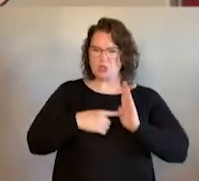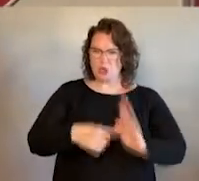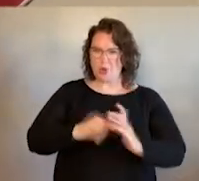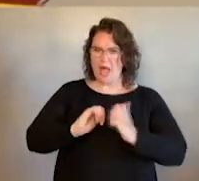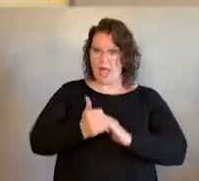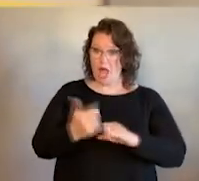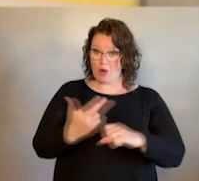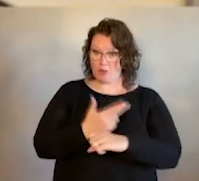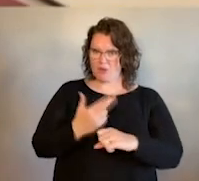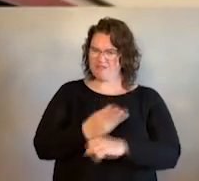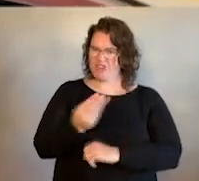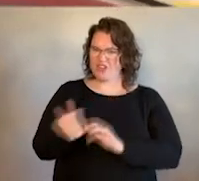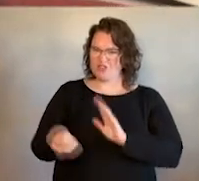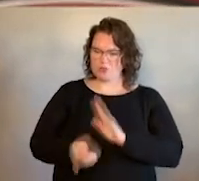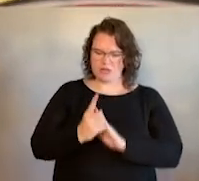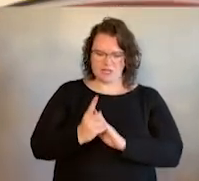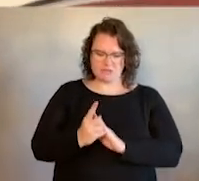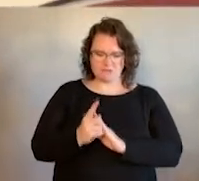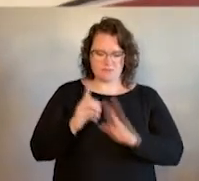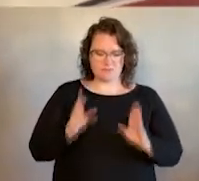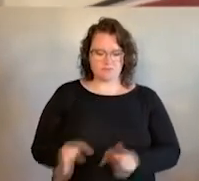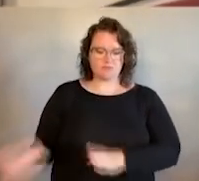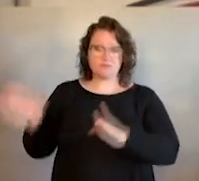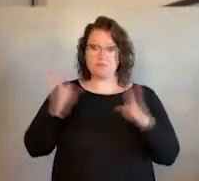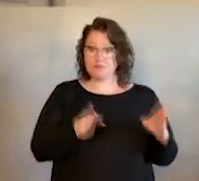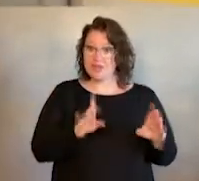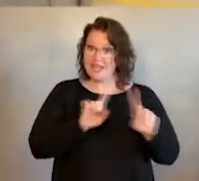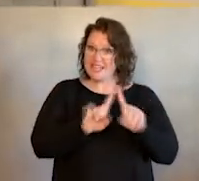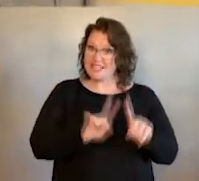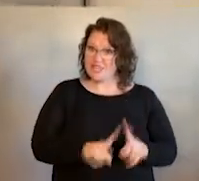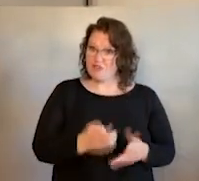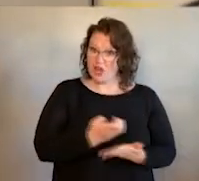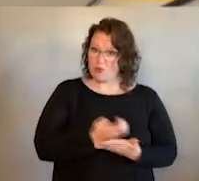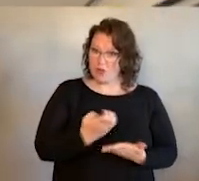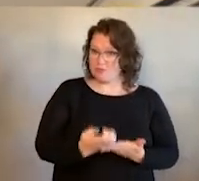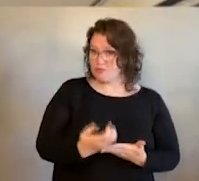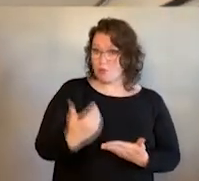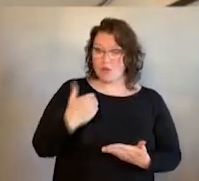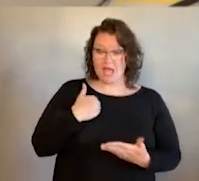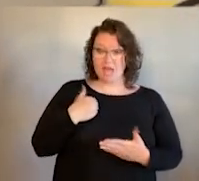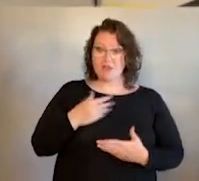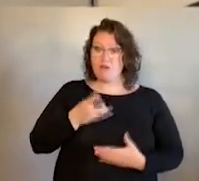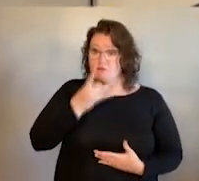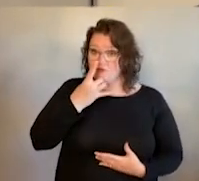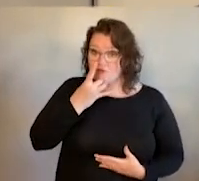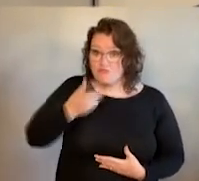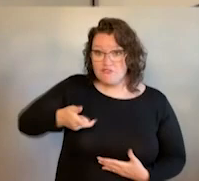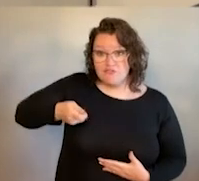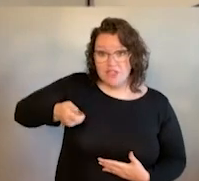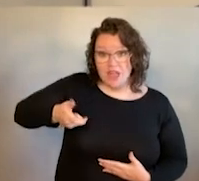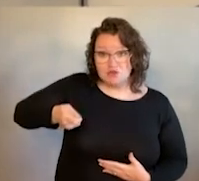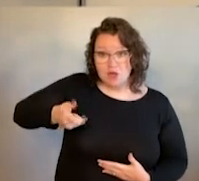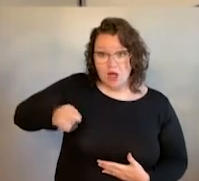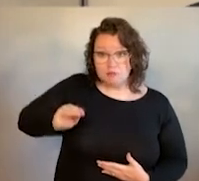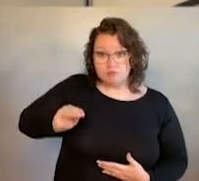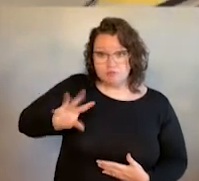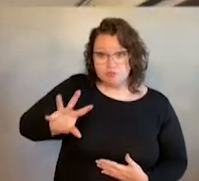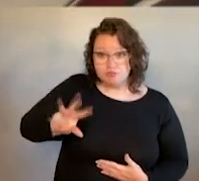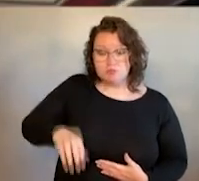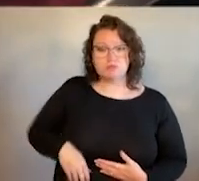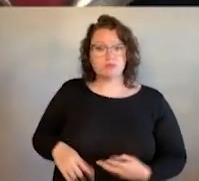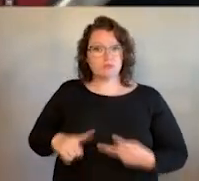minutes. And then we have different equipment here. We have we have flashlights, we have